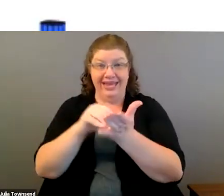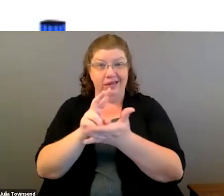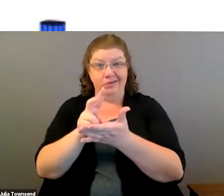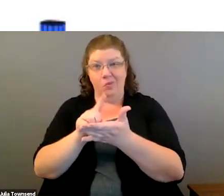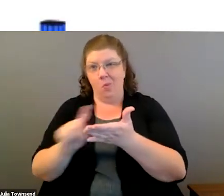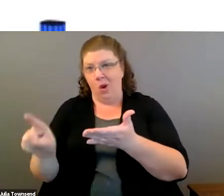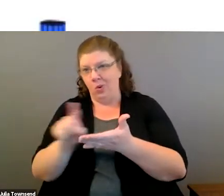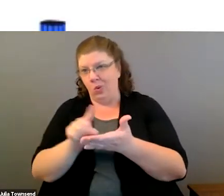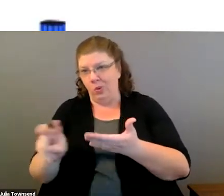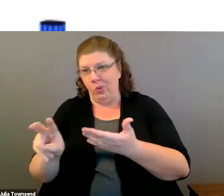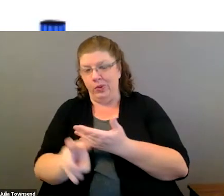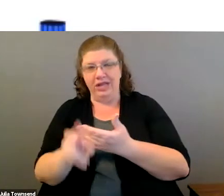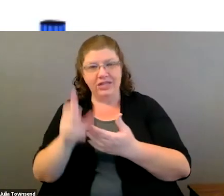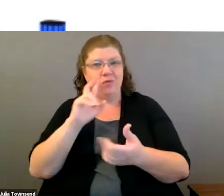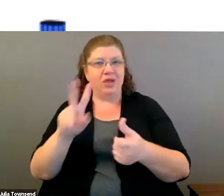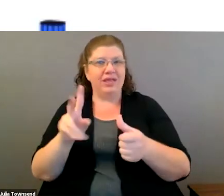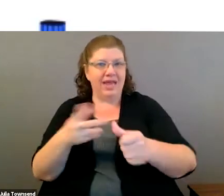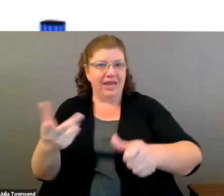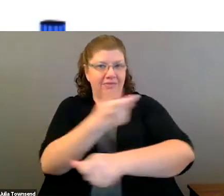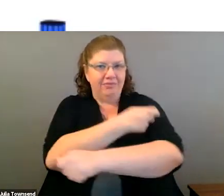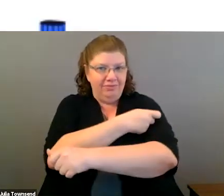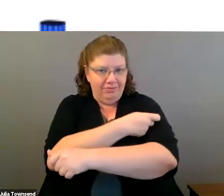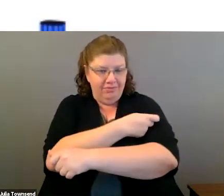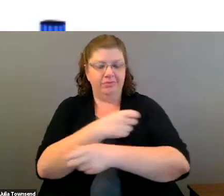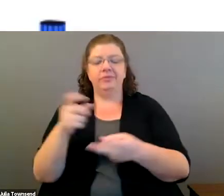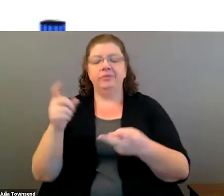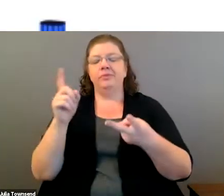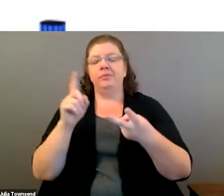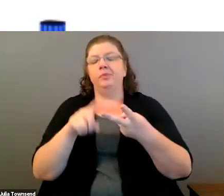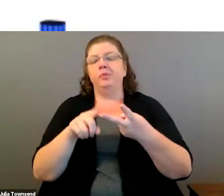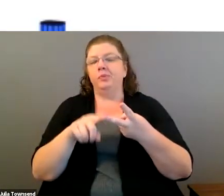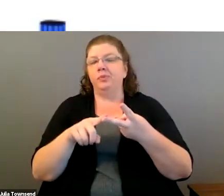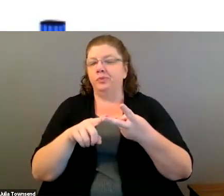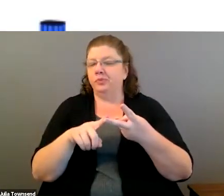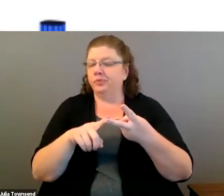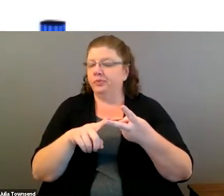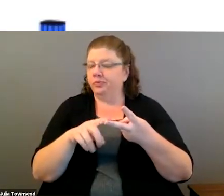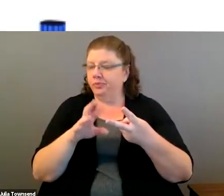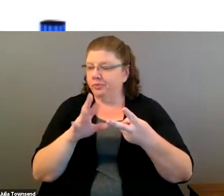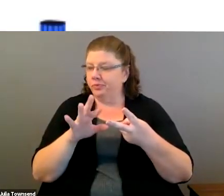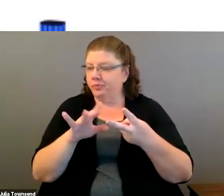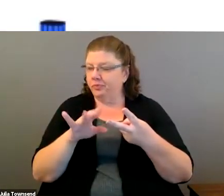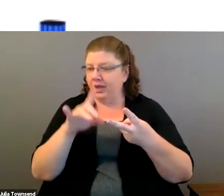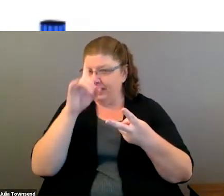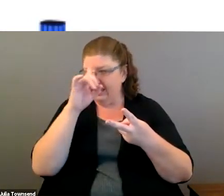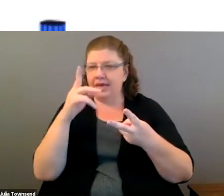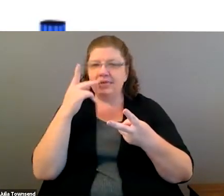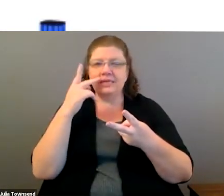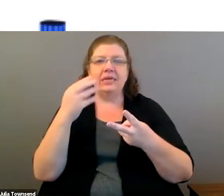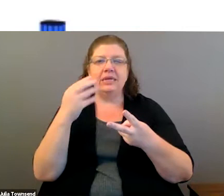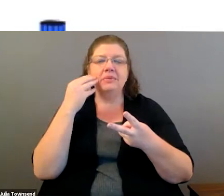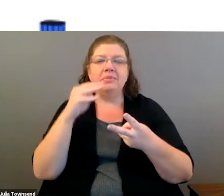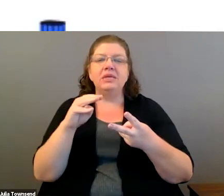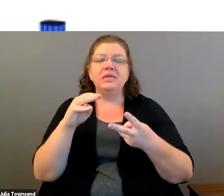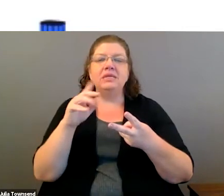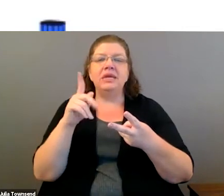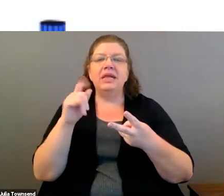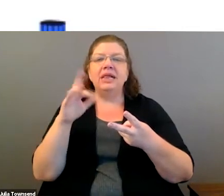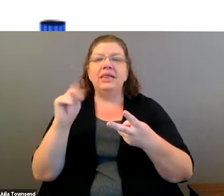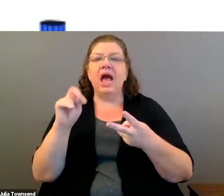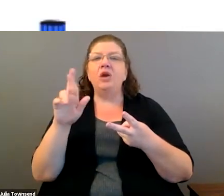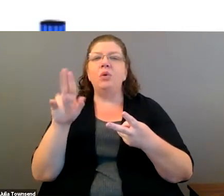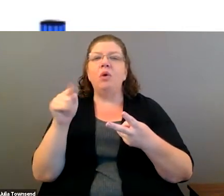second round. And then, and I'm sure, I think I see Ms. Clem Rothschild is back with